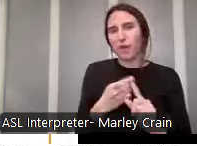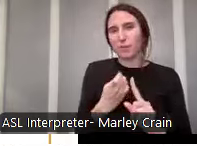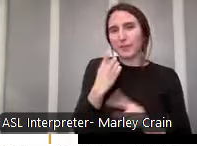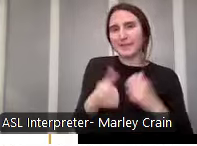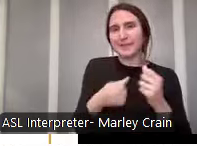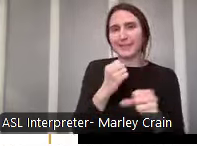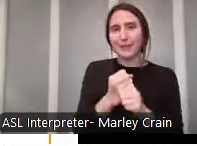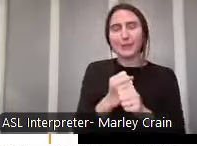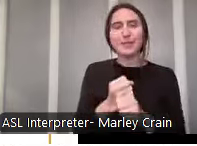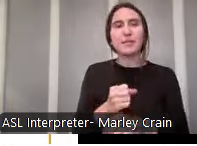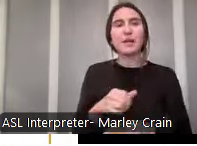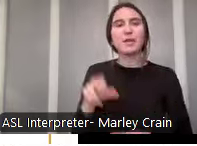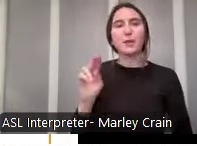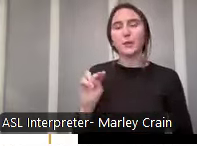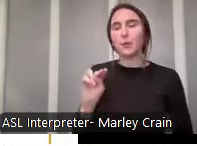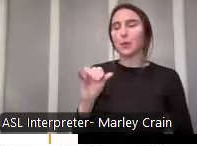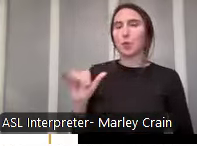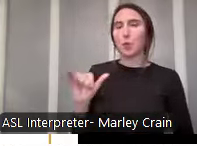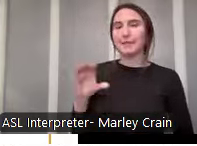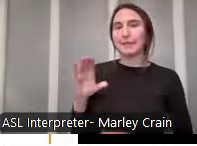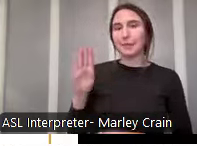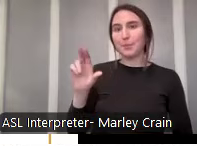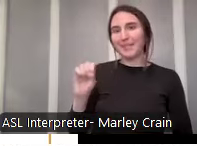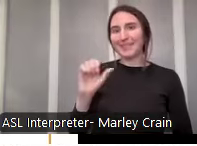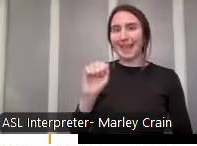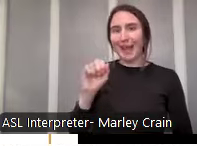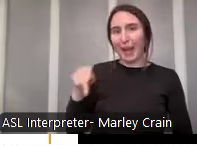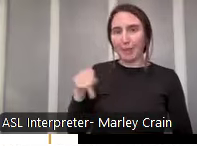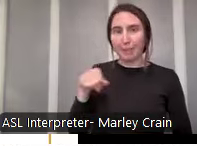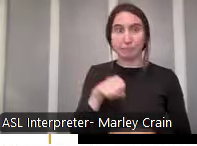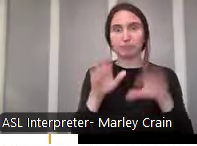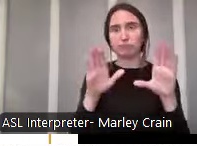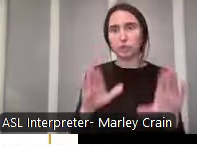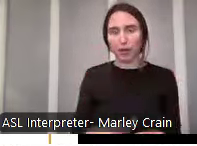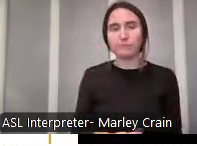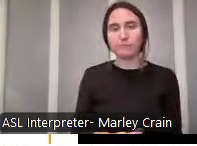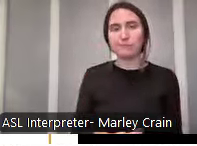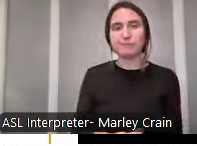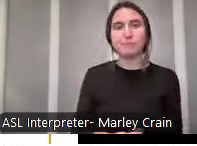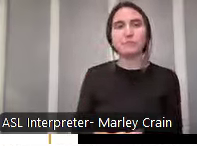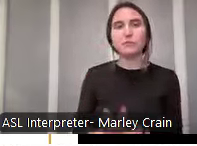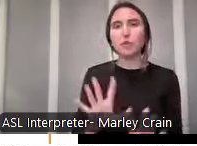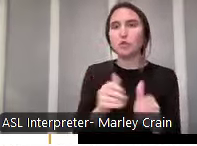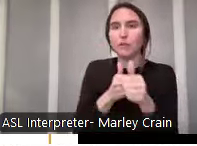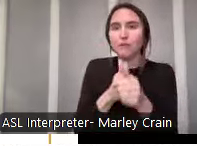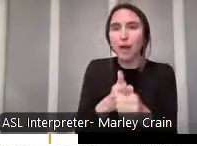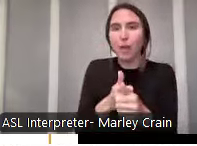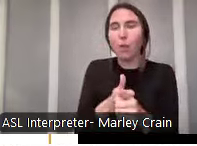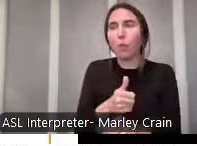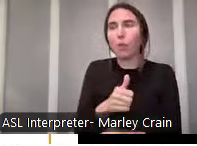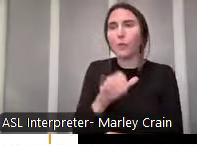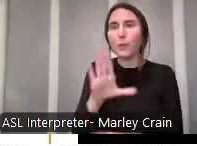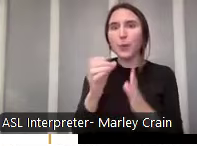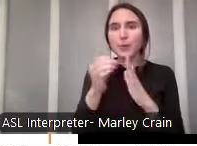a lot of time talking about what the DOE is doing wrong, but to be able to track your child's bus on